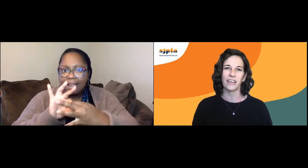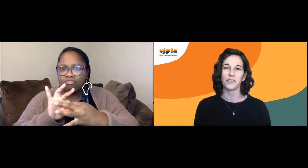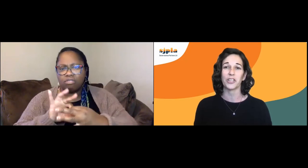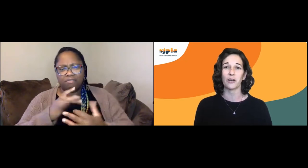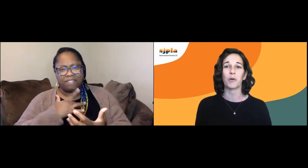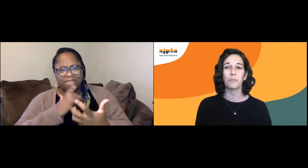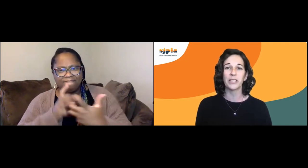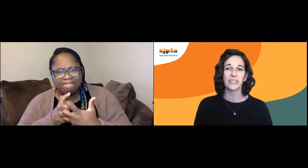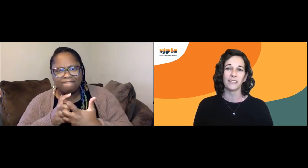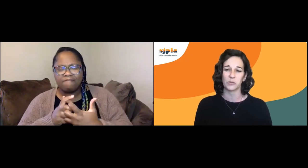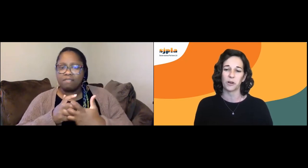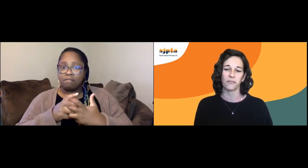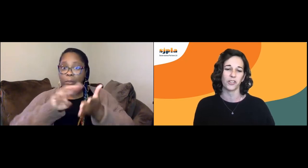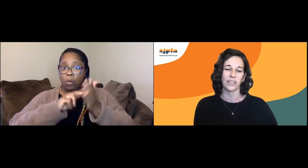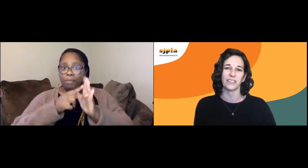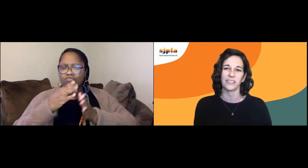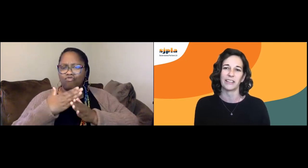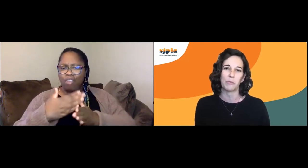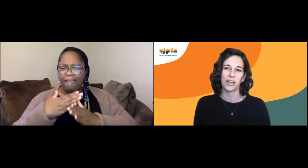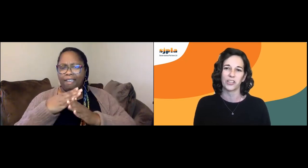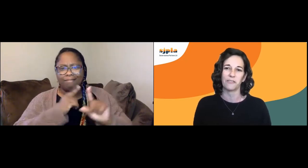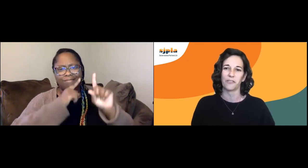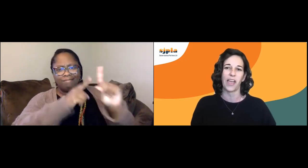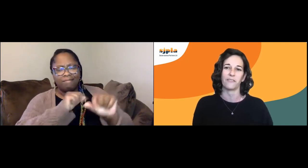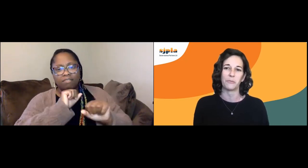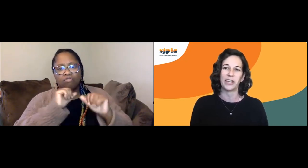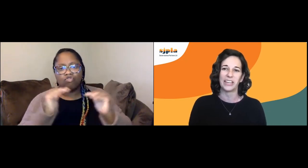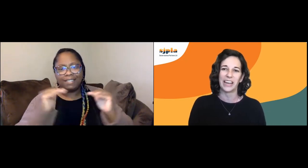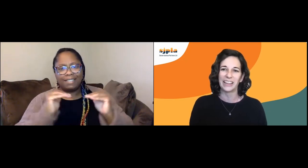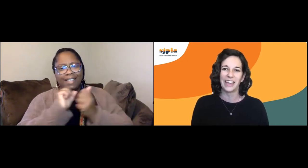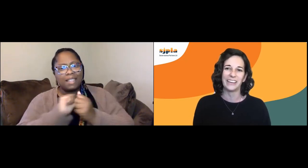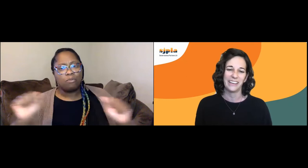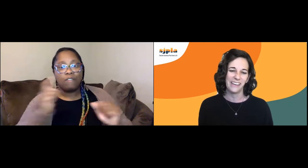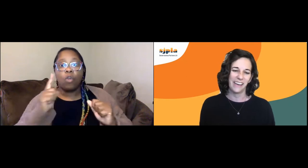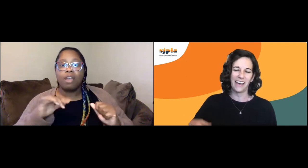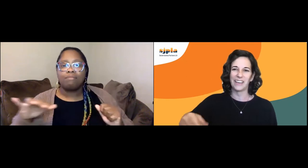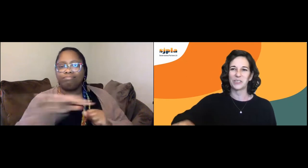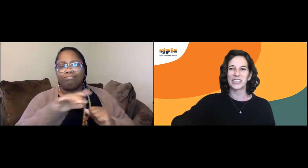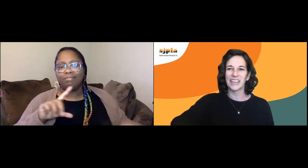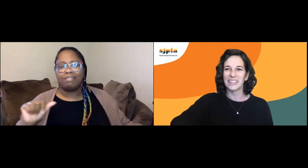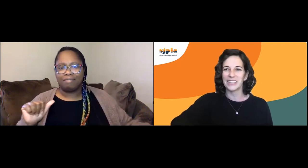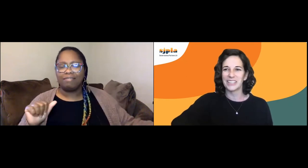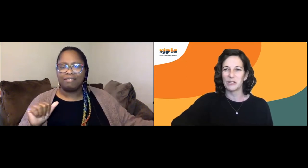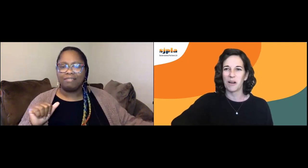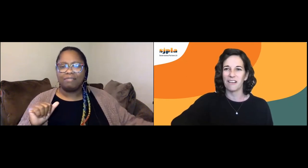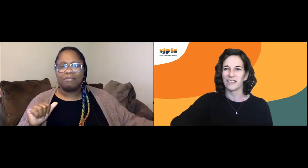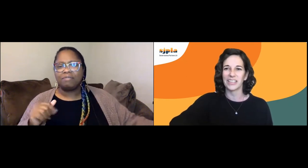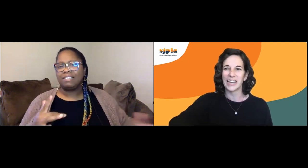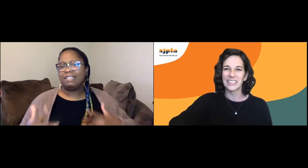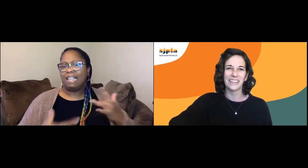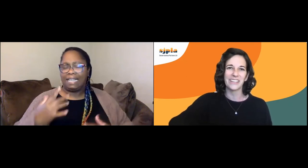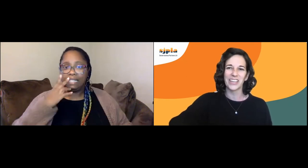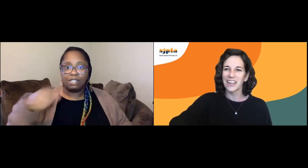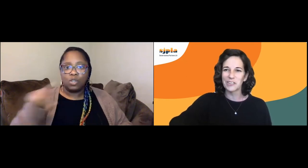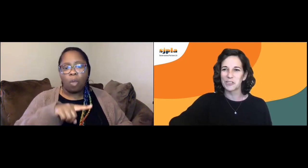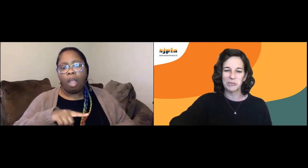belonging, and for shared purpose in this work for justice and liberation for everyone in LA. So excited to see you all